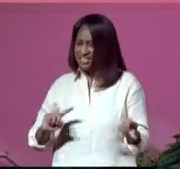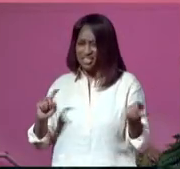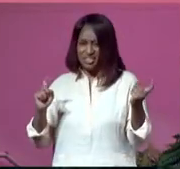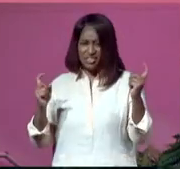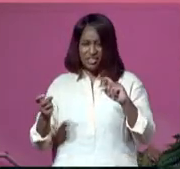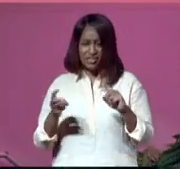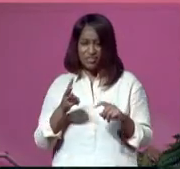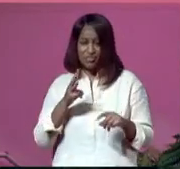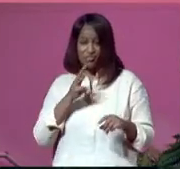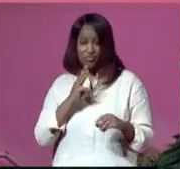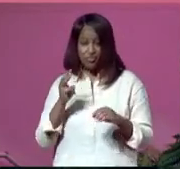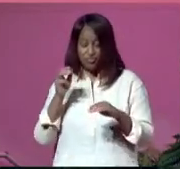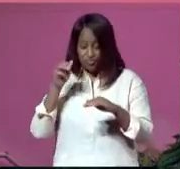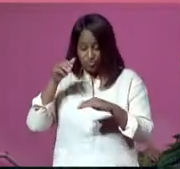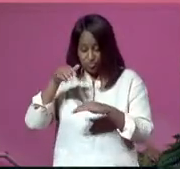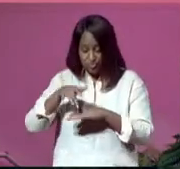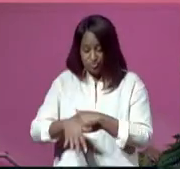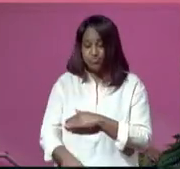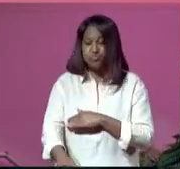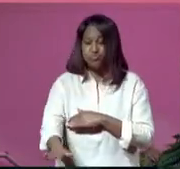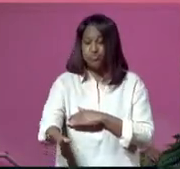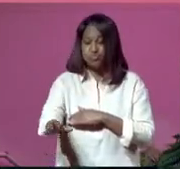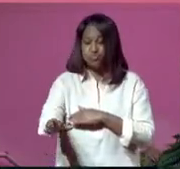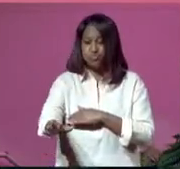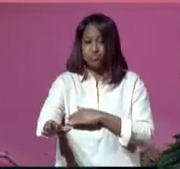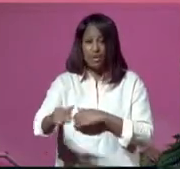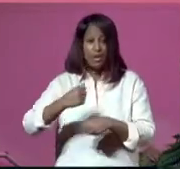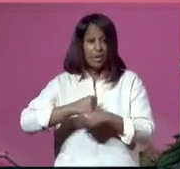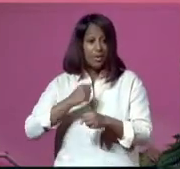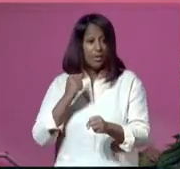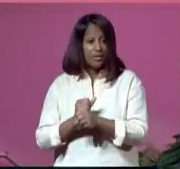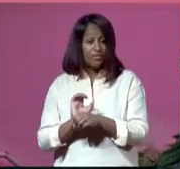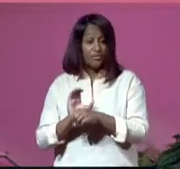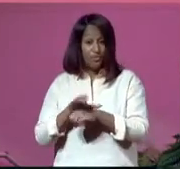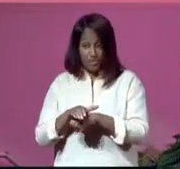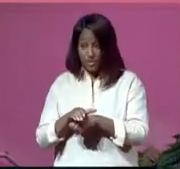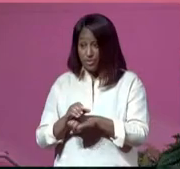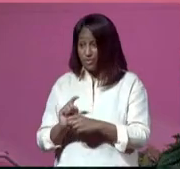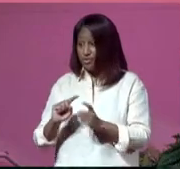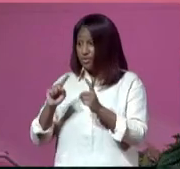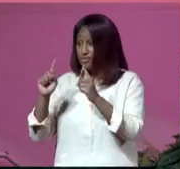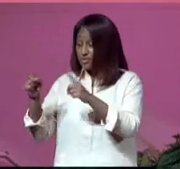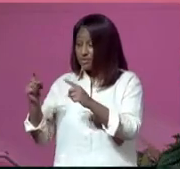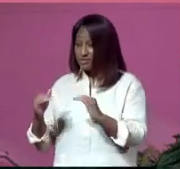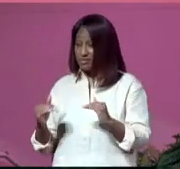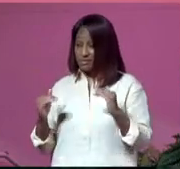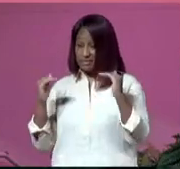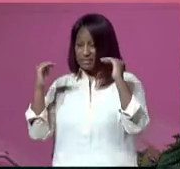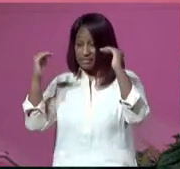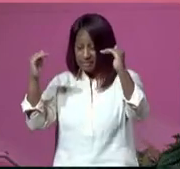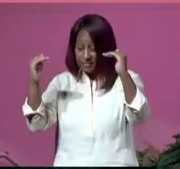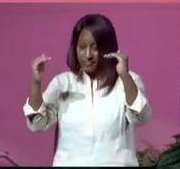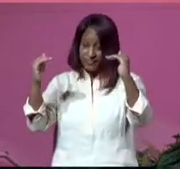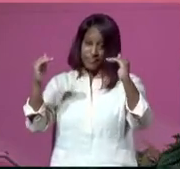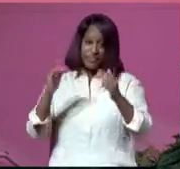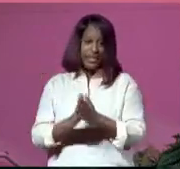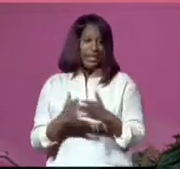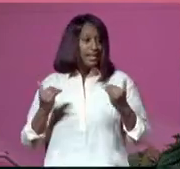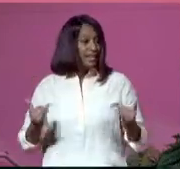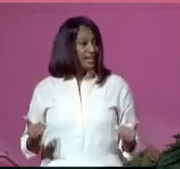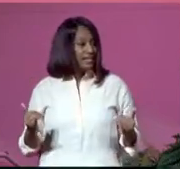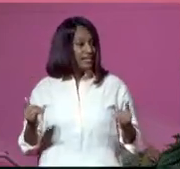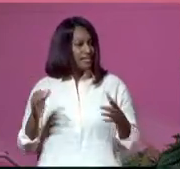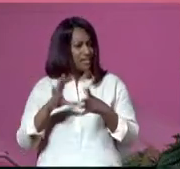us into where God wants us next. We find that truth at work once again in this familiar story. This